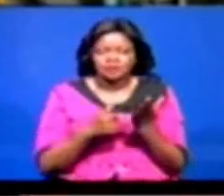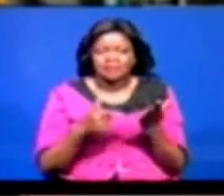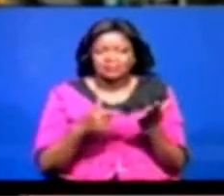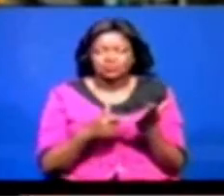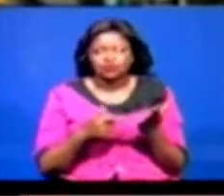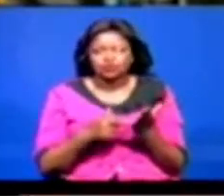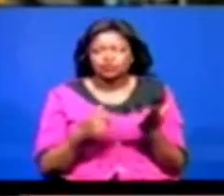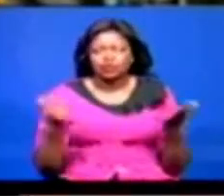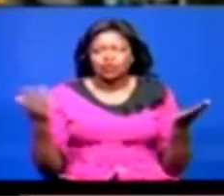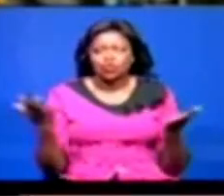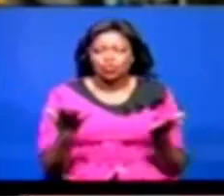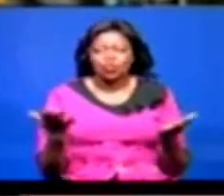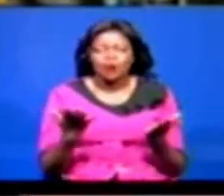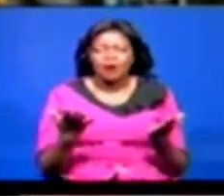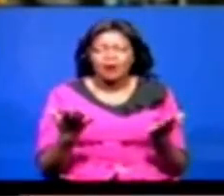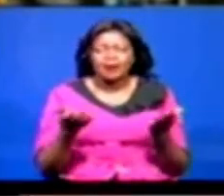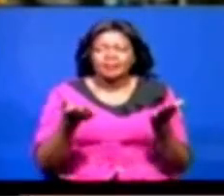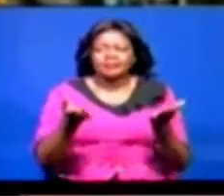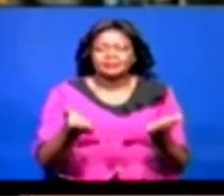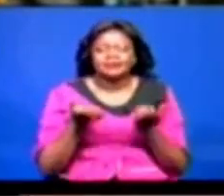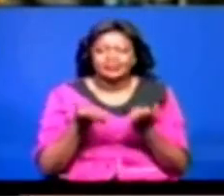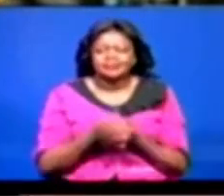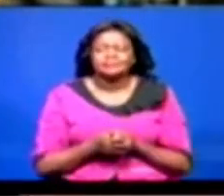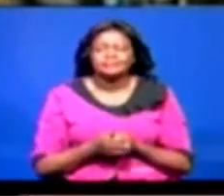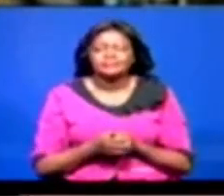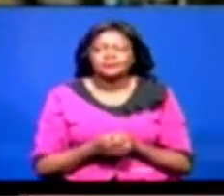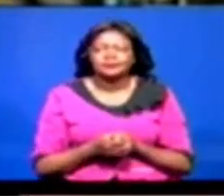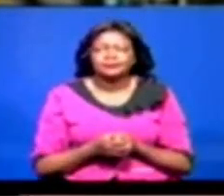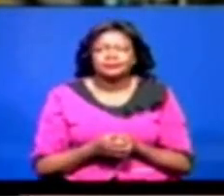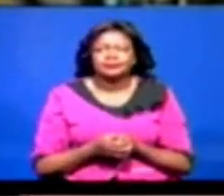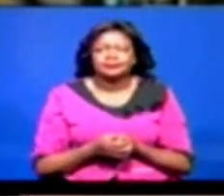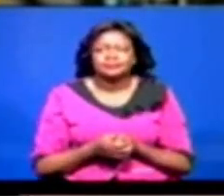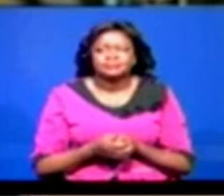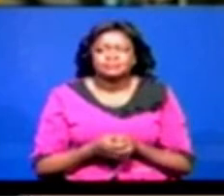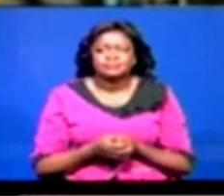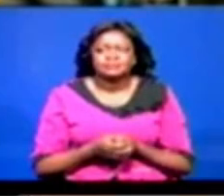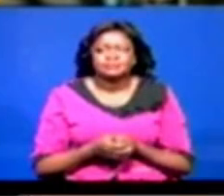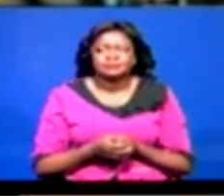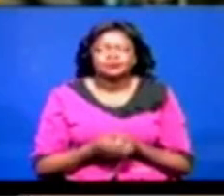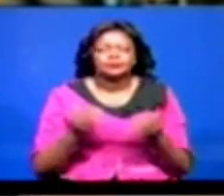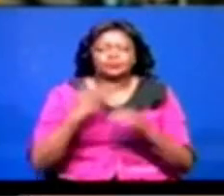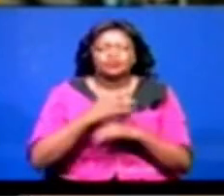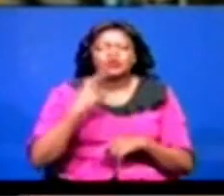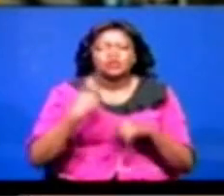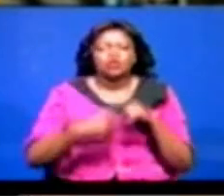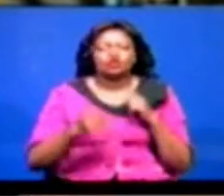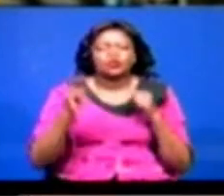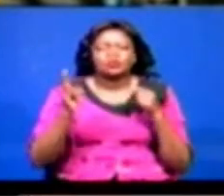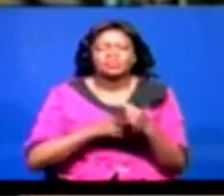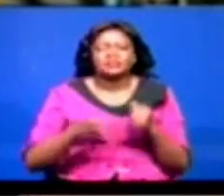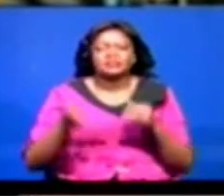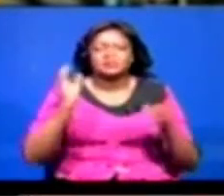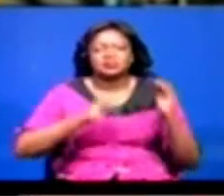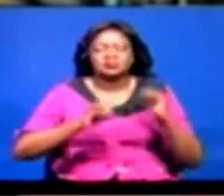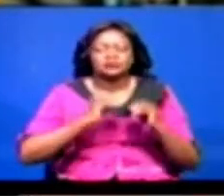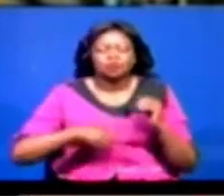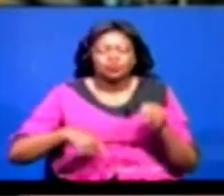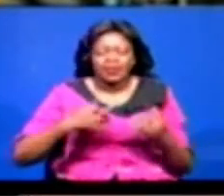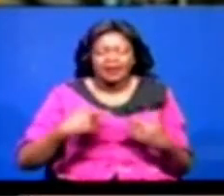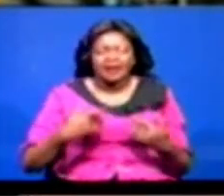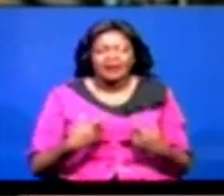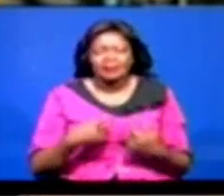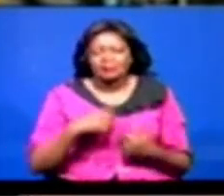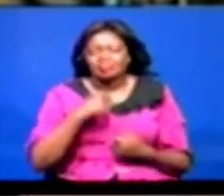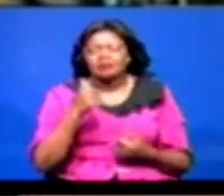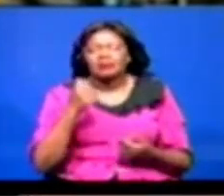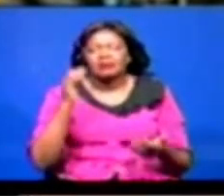where applicable or as may be appropriate. After the 2007 elections, we had the Kriegler